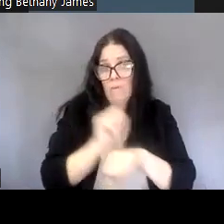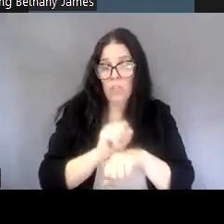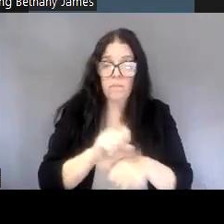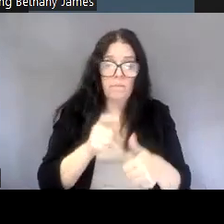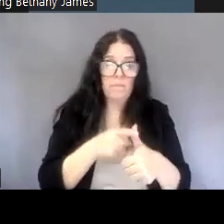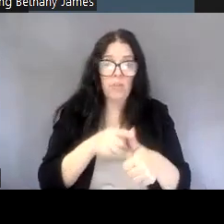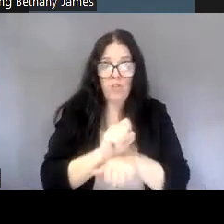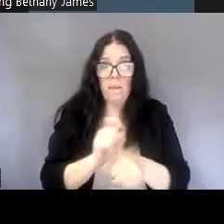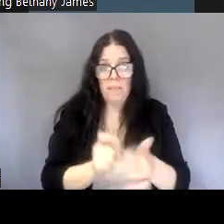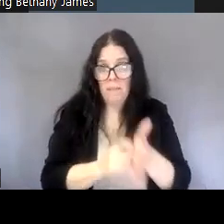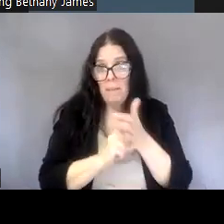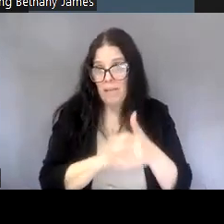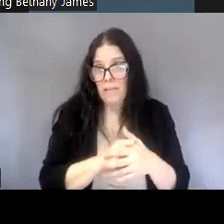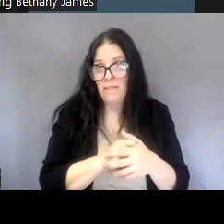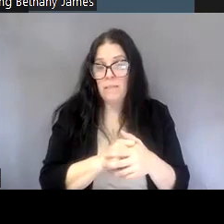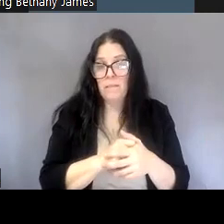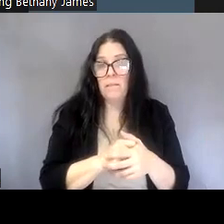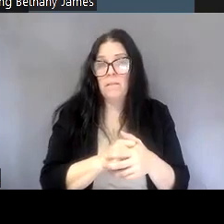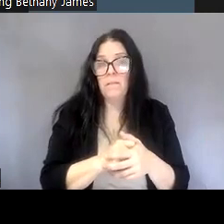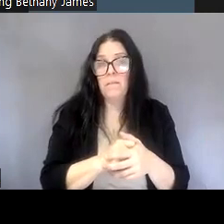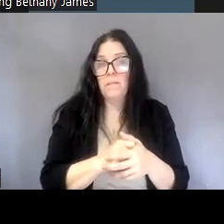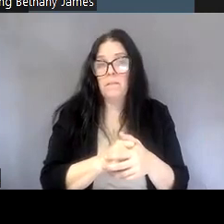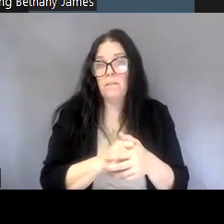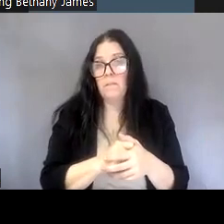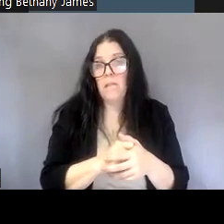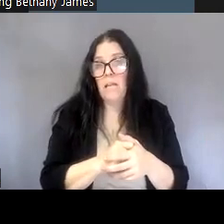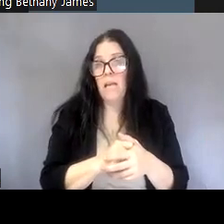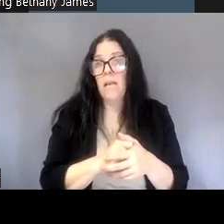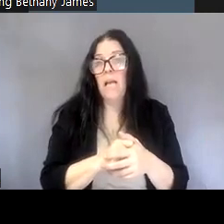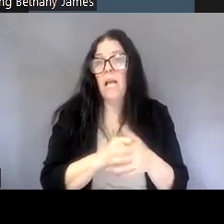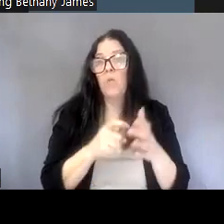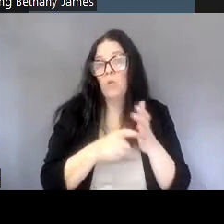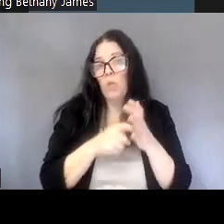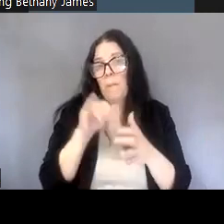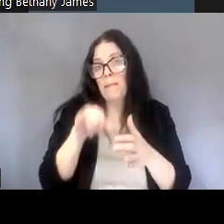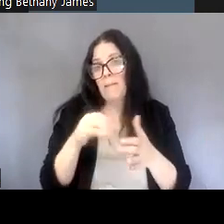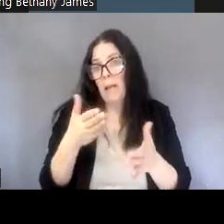demands and requirements that are maybe not,